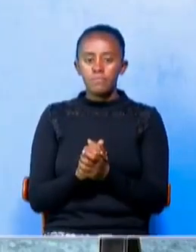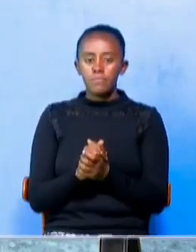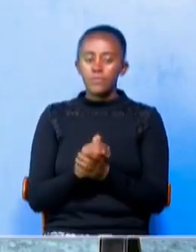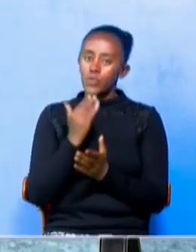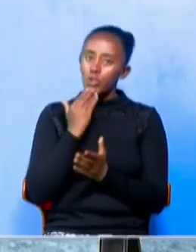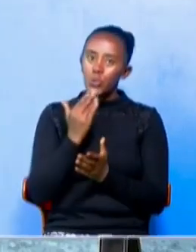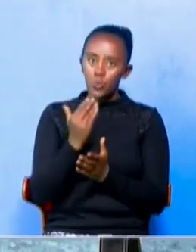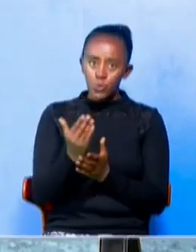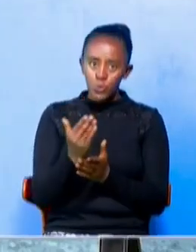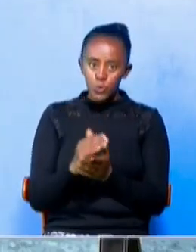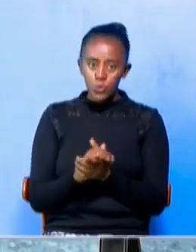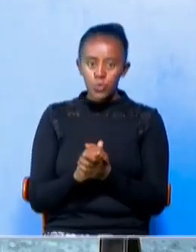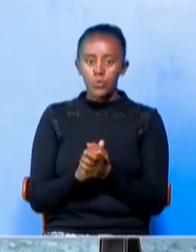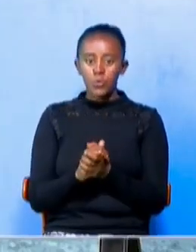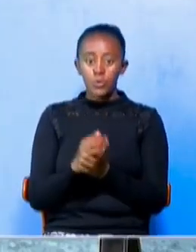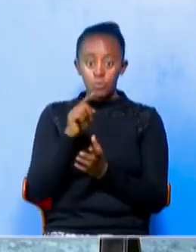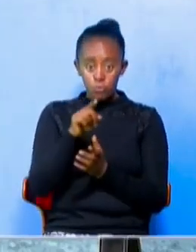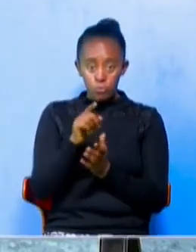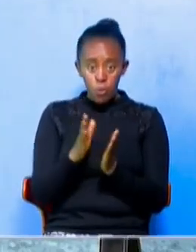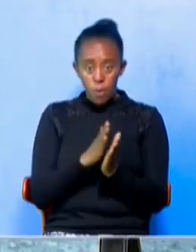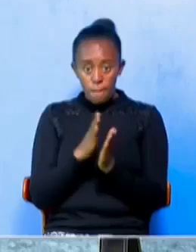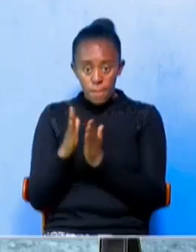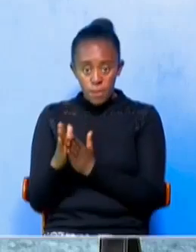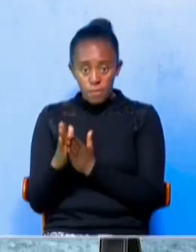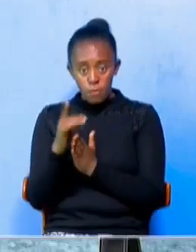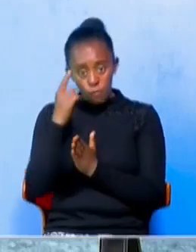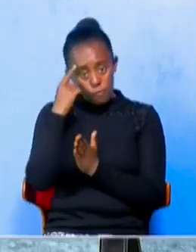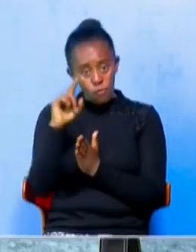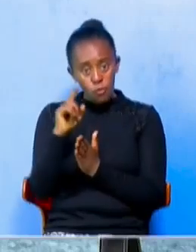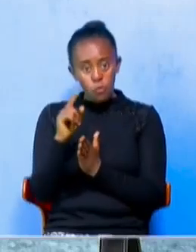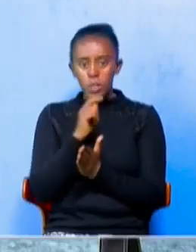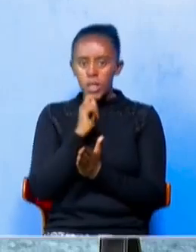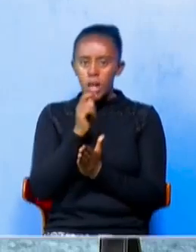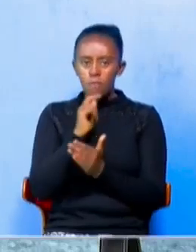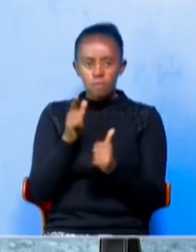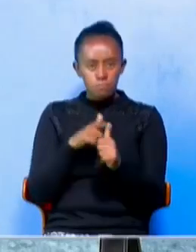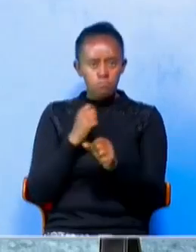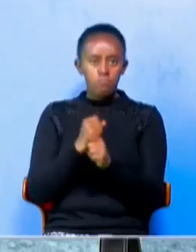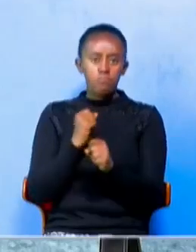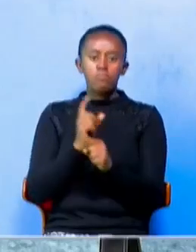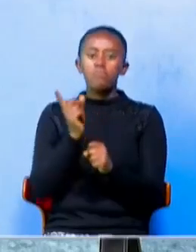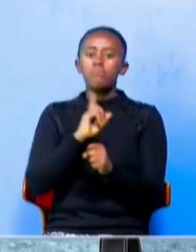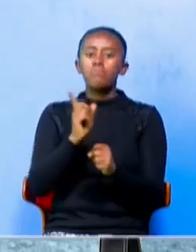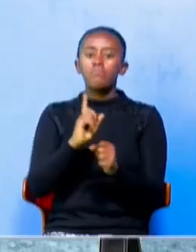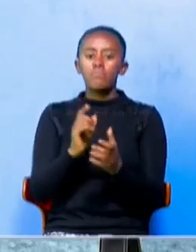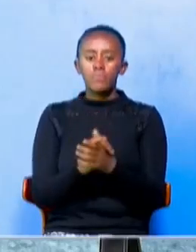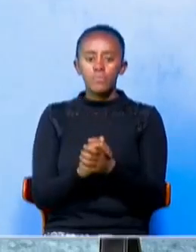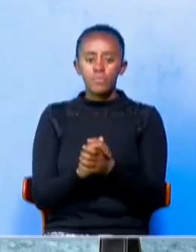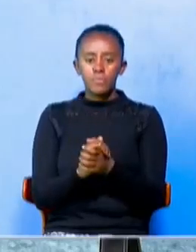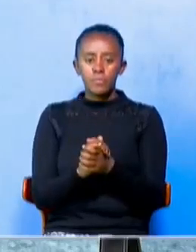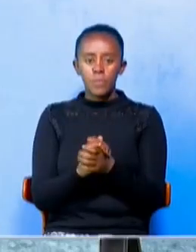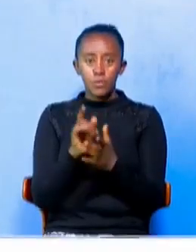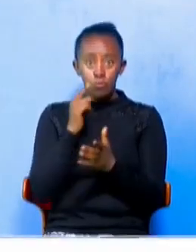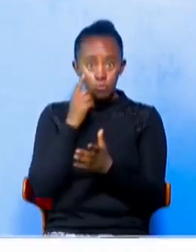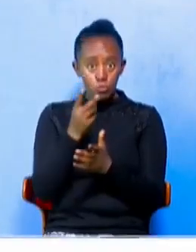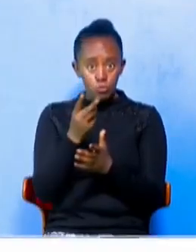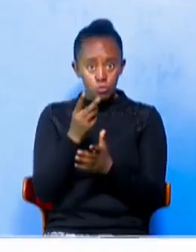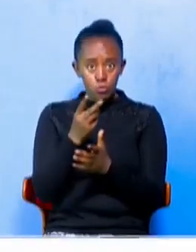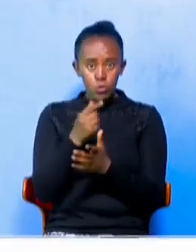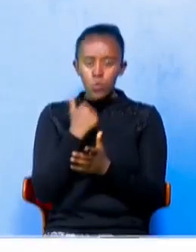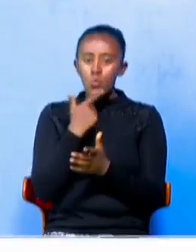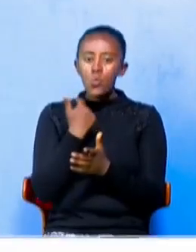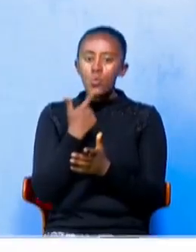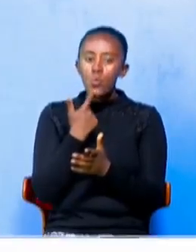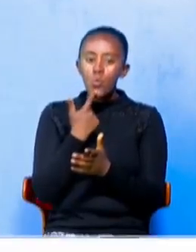Good. When you prepare for interview, what it is, students? You see? Who do